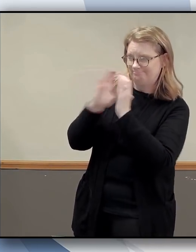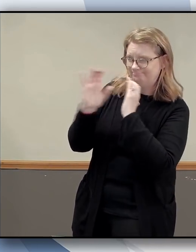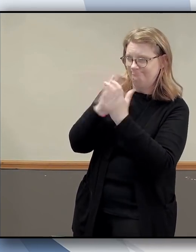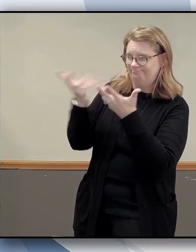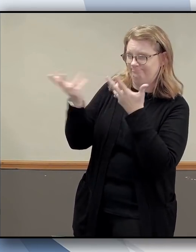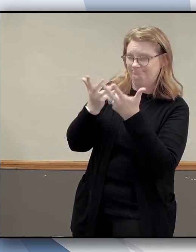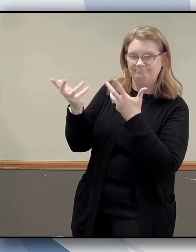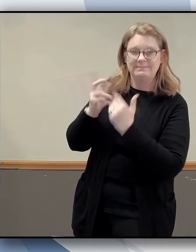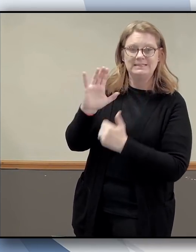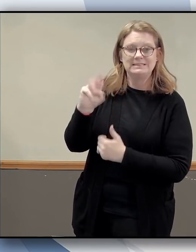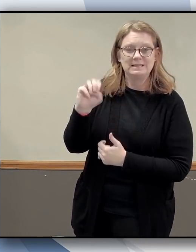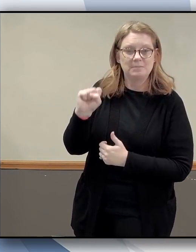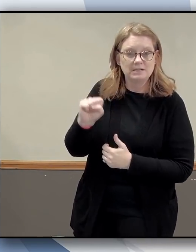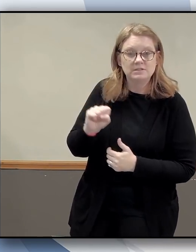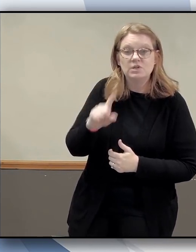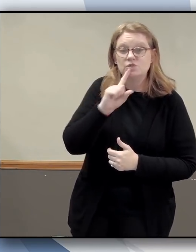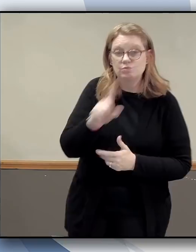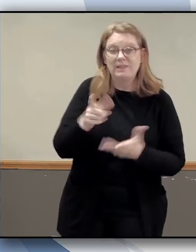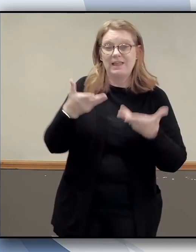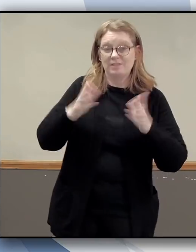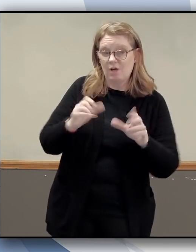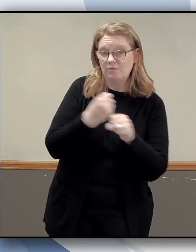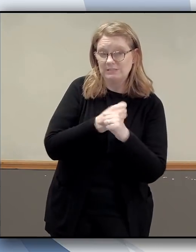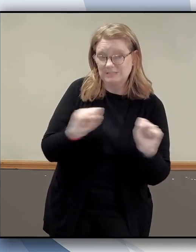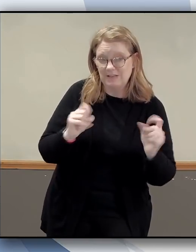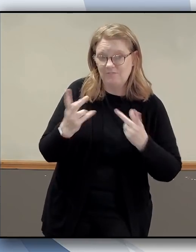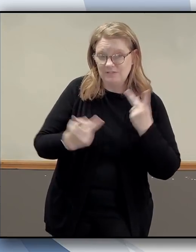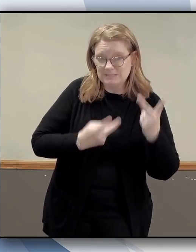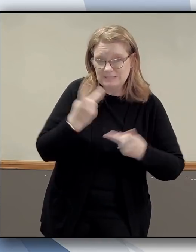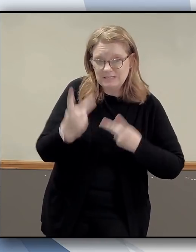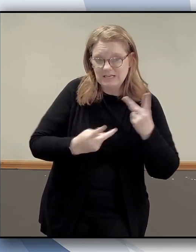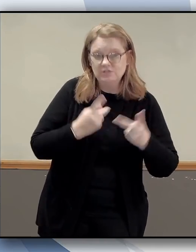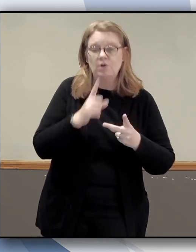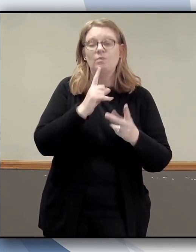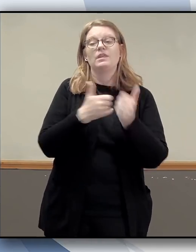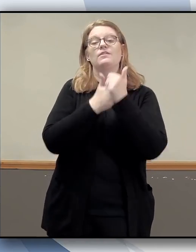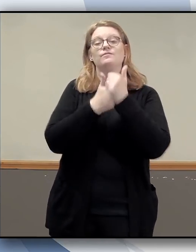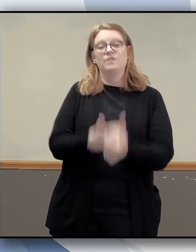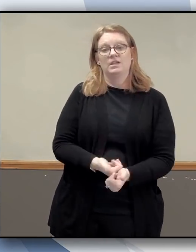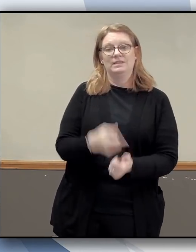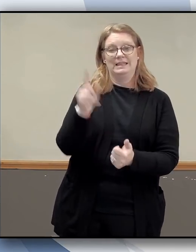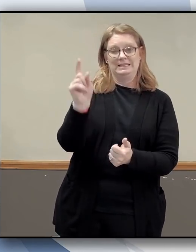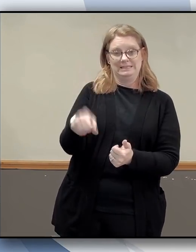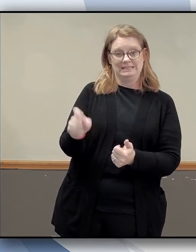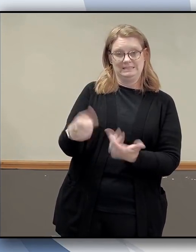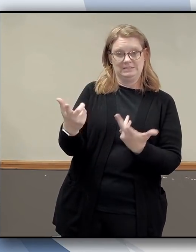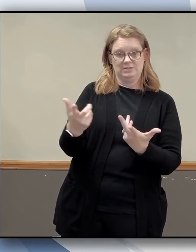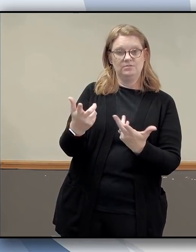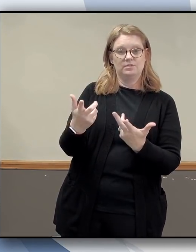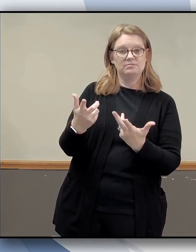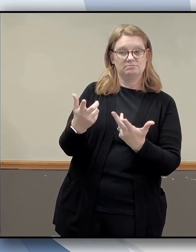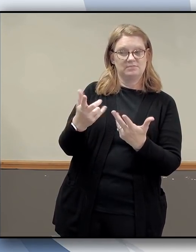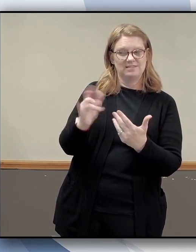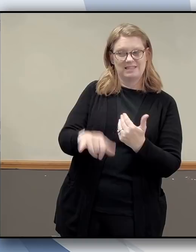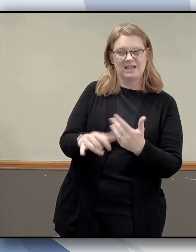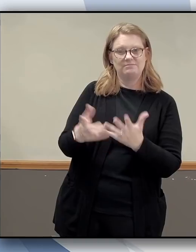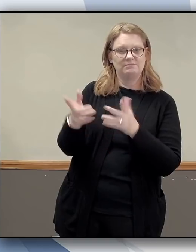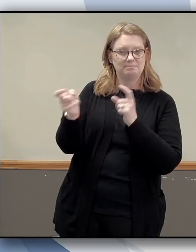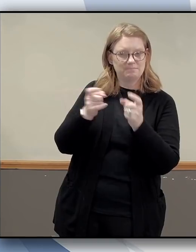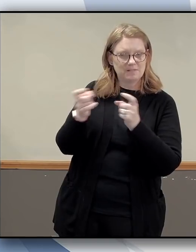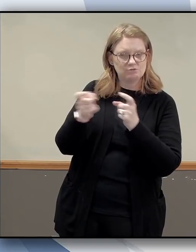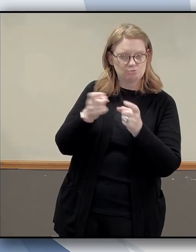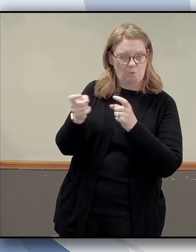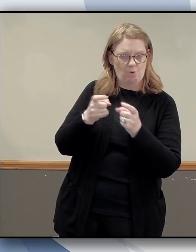solidify our ability to allow for safe visitation with adherence to the necessary universal source control measures.